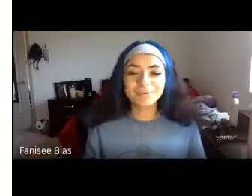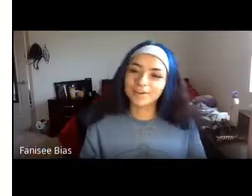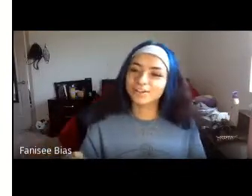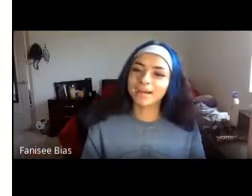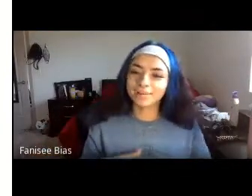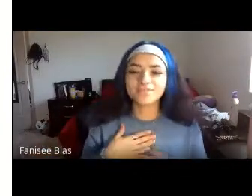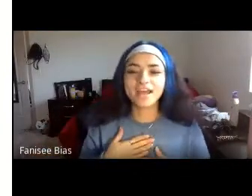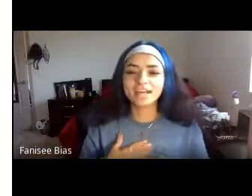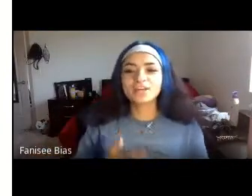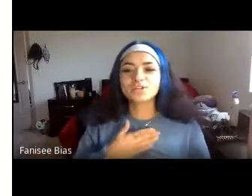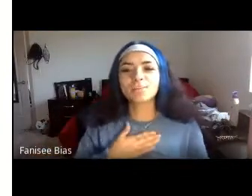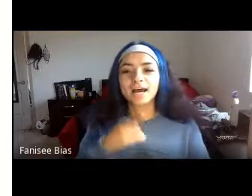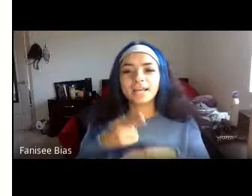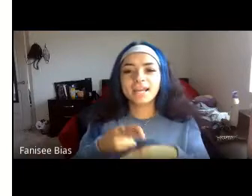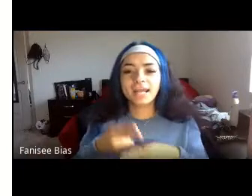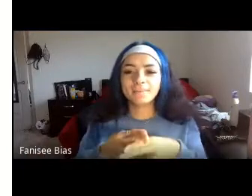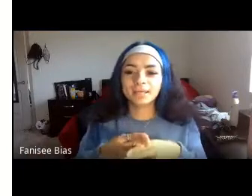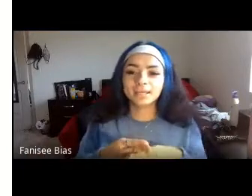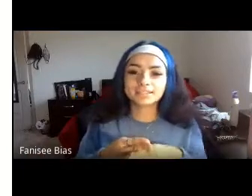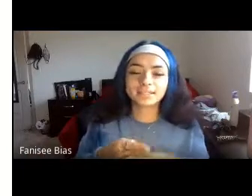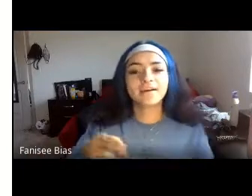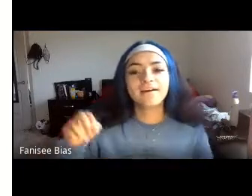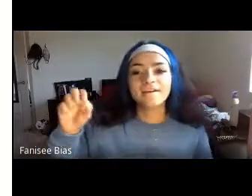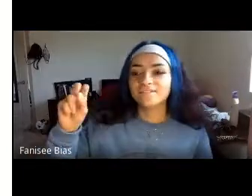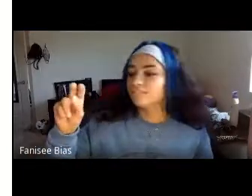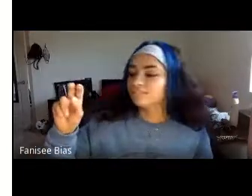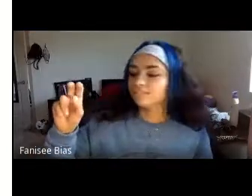jealous. Maybe I'll do my name's Fan. So my name is,